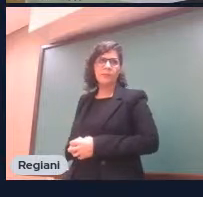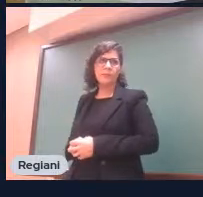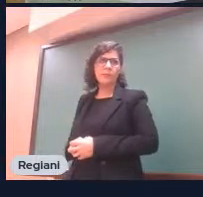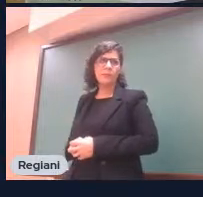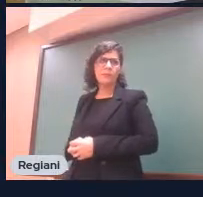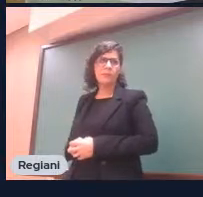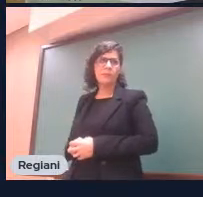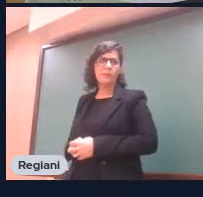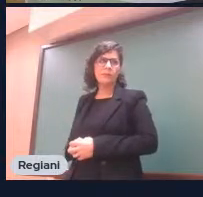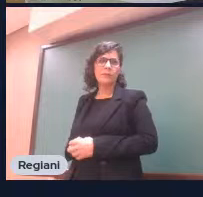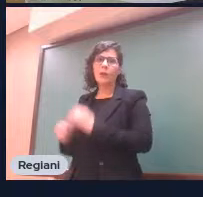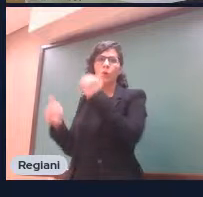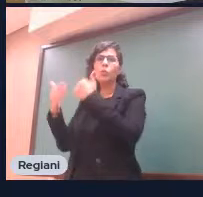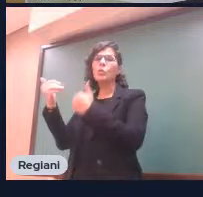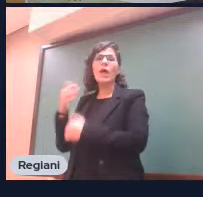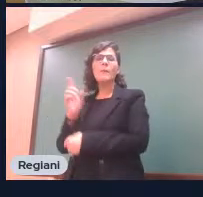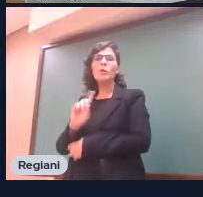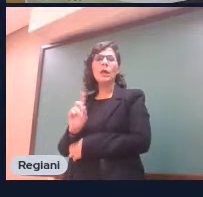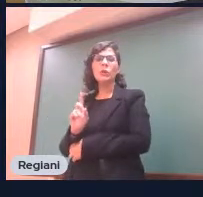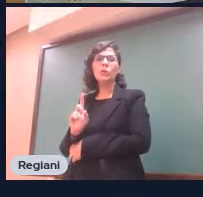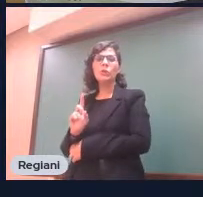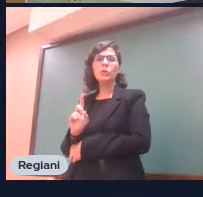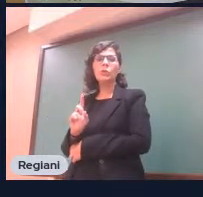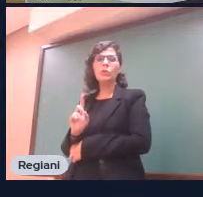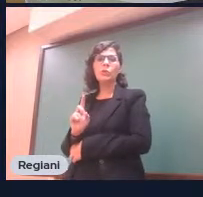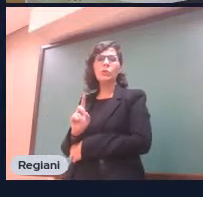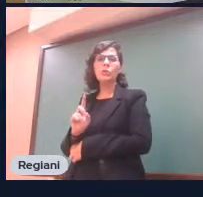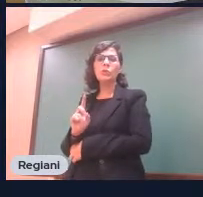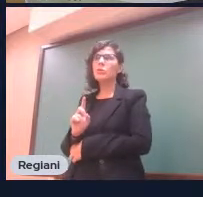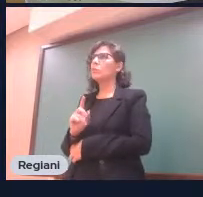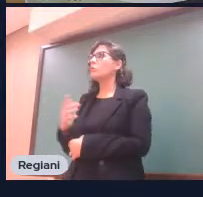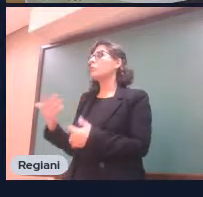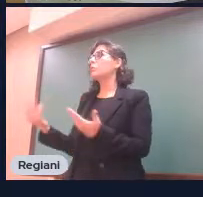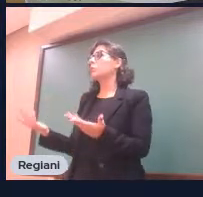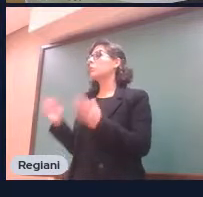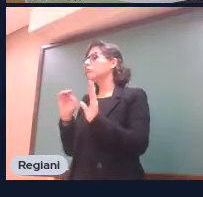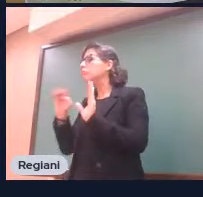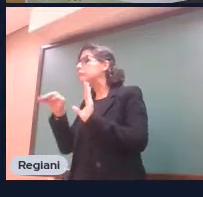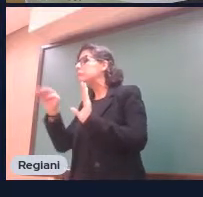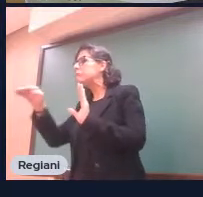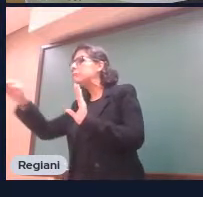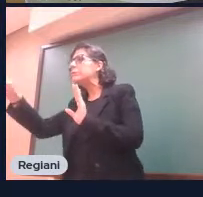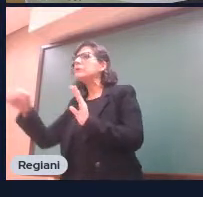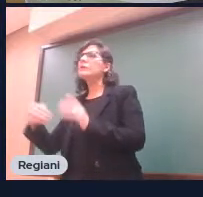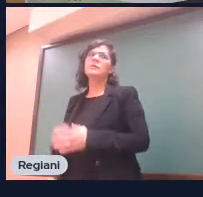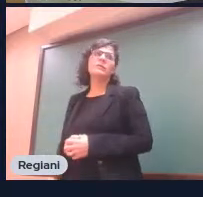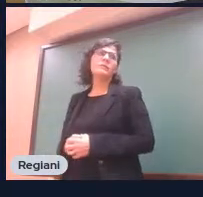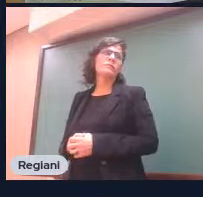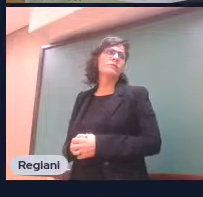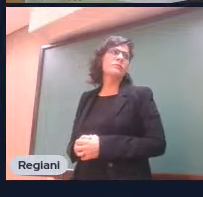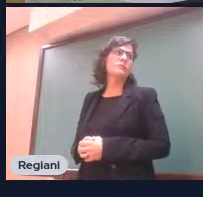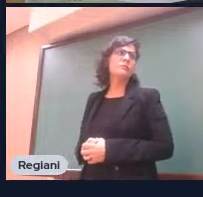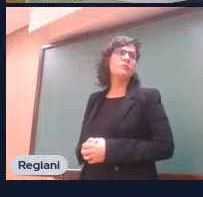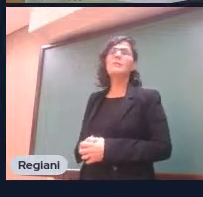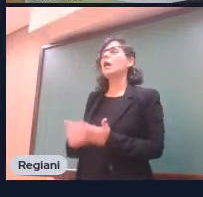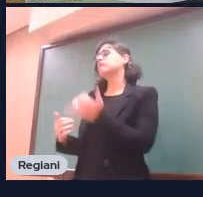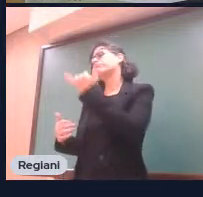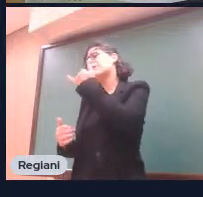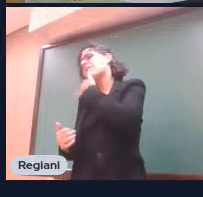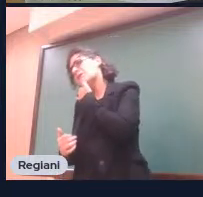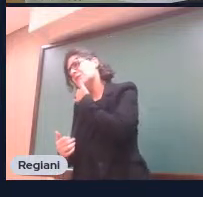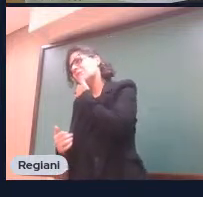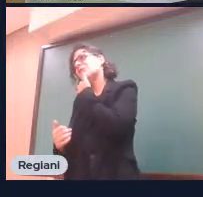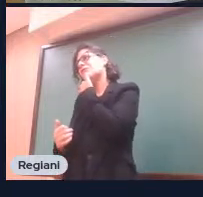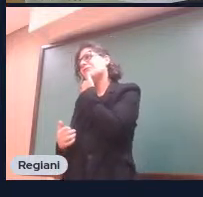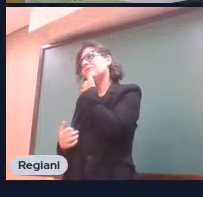moving. It's not moving. So the person who is having this, okay, then I'll talk about it. It's a pity. I